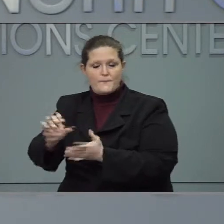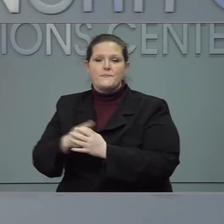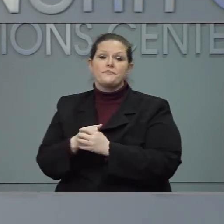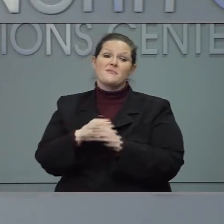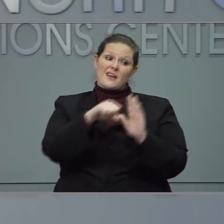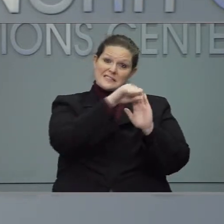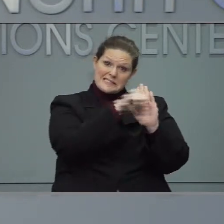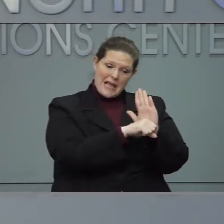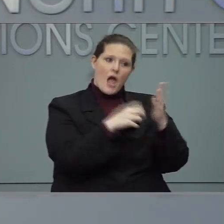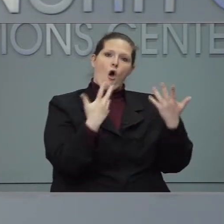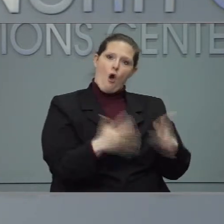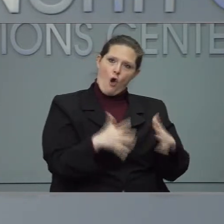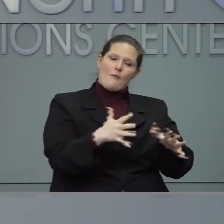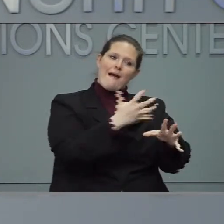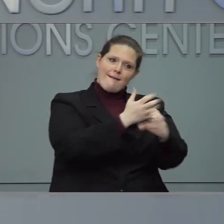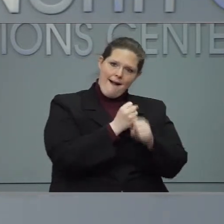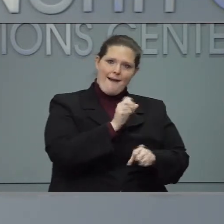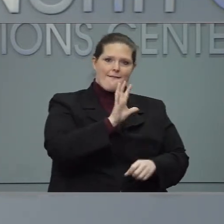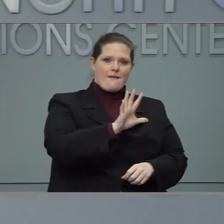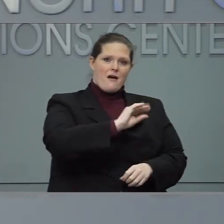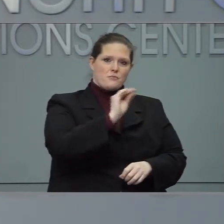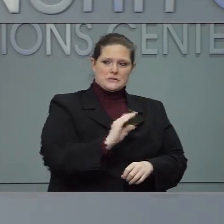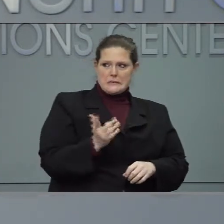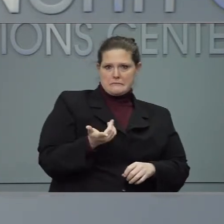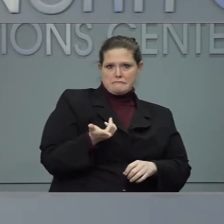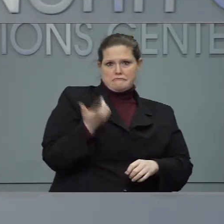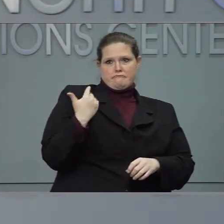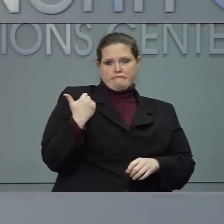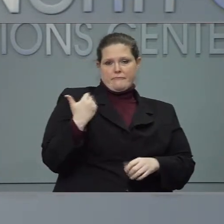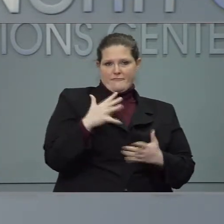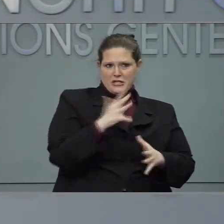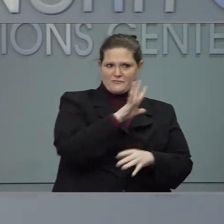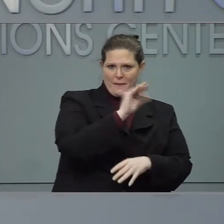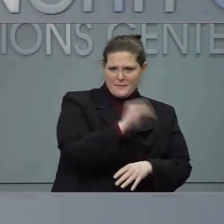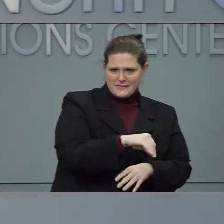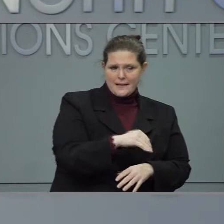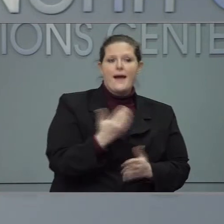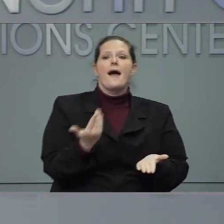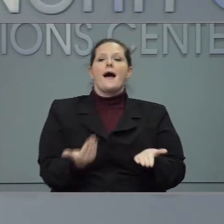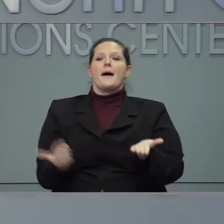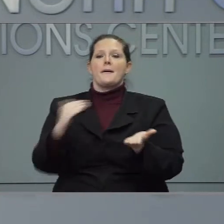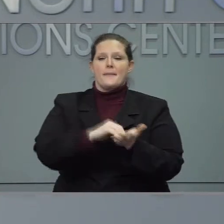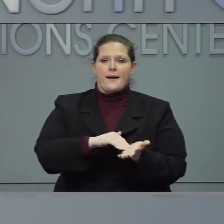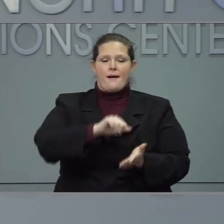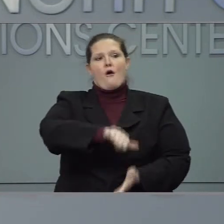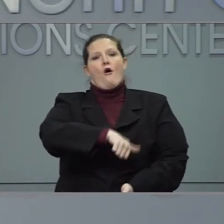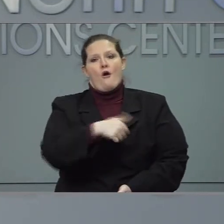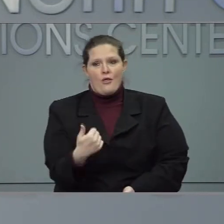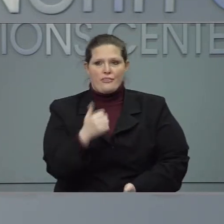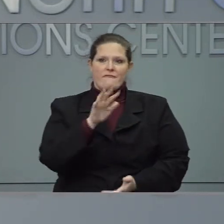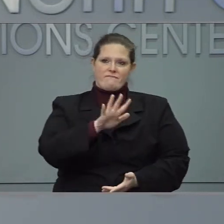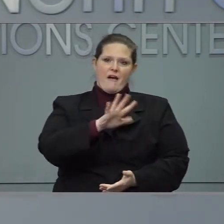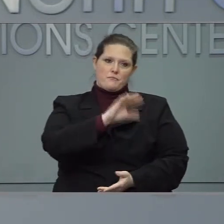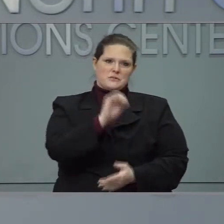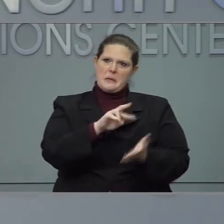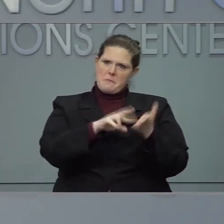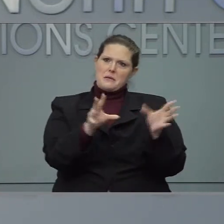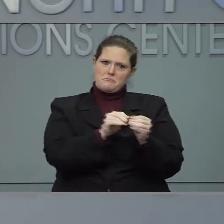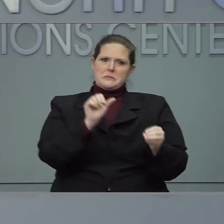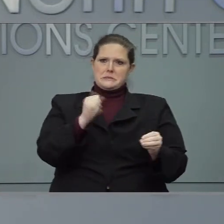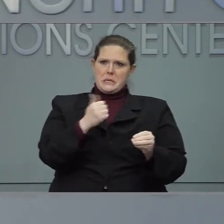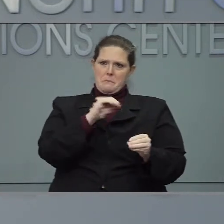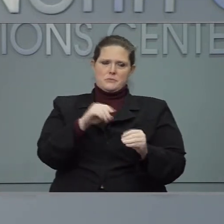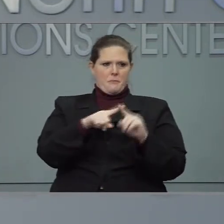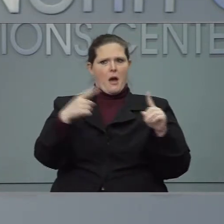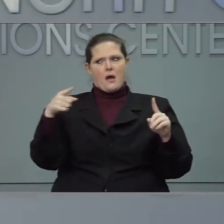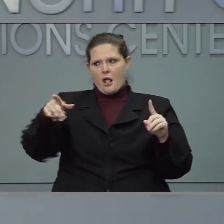budget, and they'll get a 5% pay raise in this budget from what we have proposed, in addition to one-time